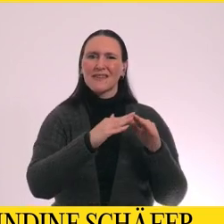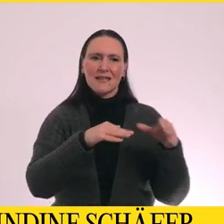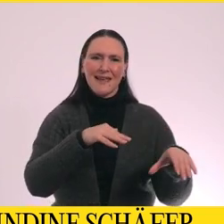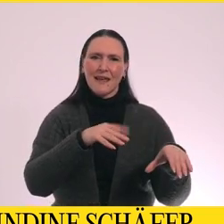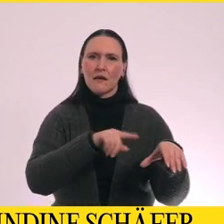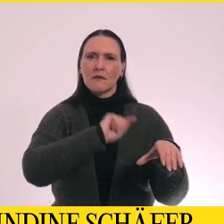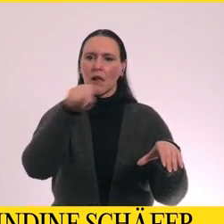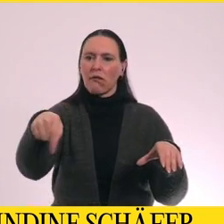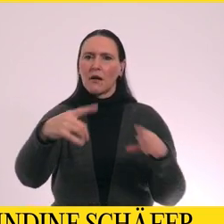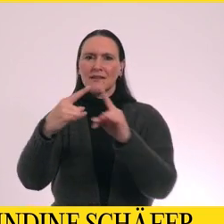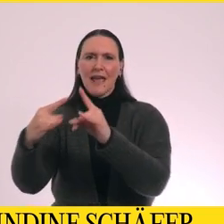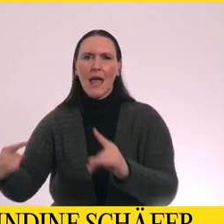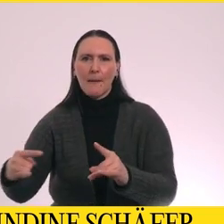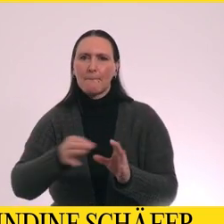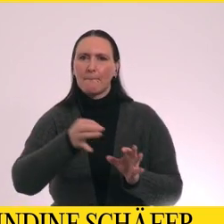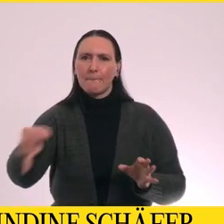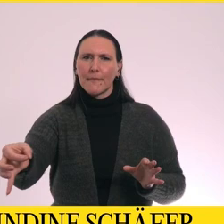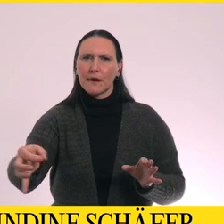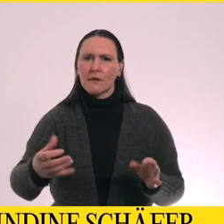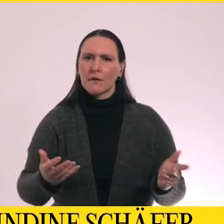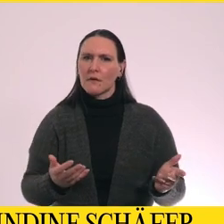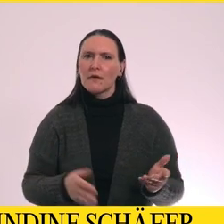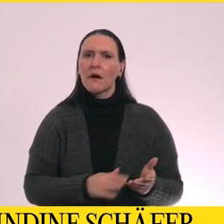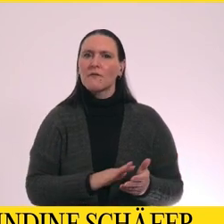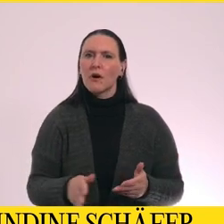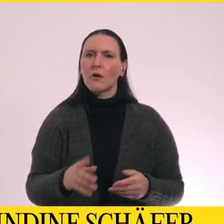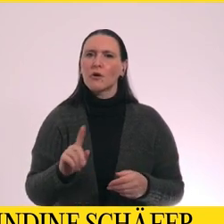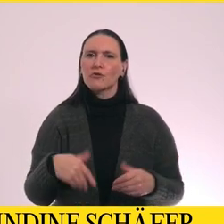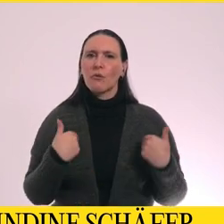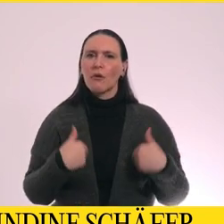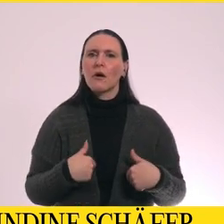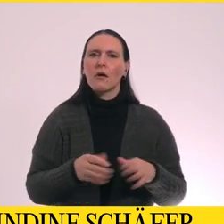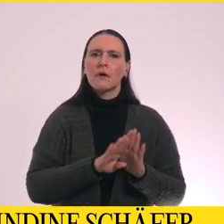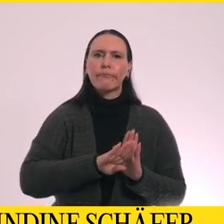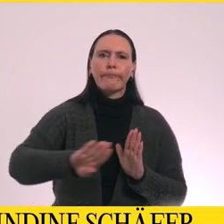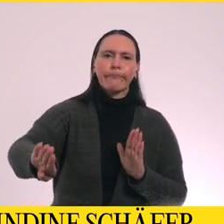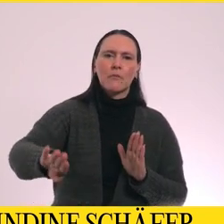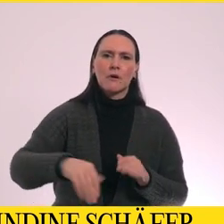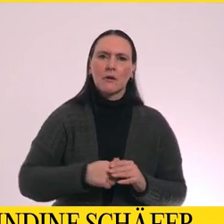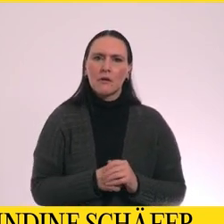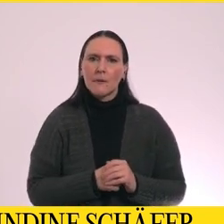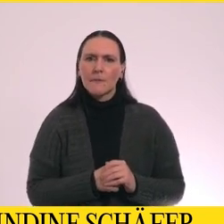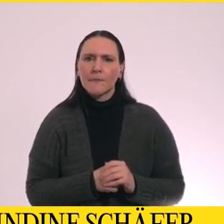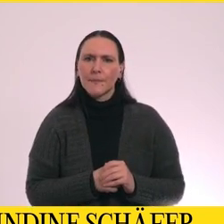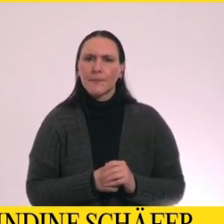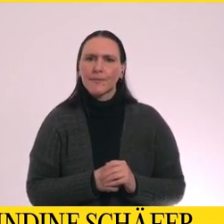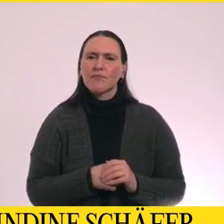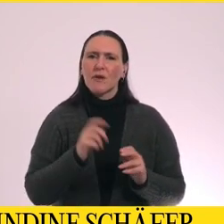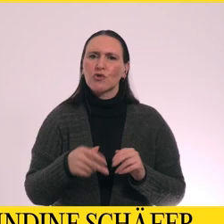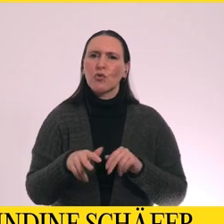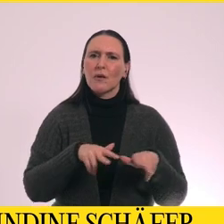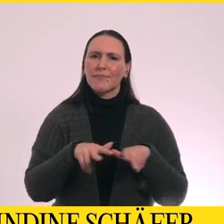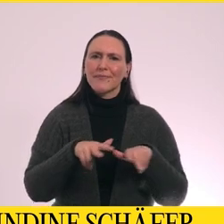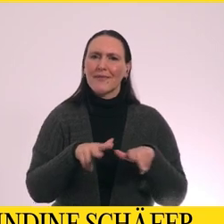the invisibilization of their bodies, and also the lack of an economic support,